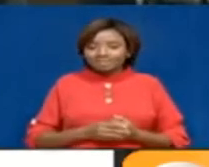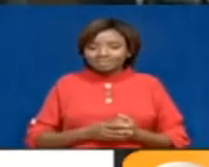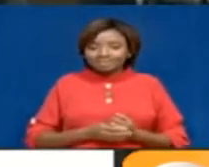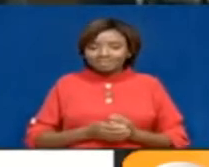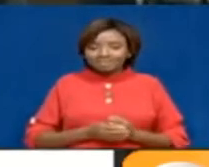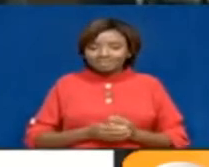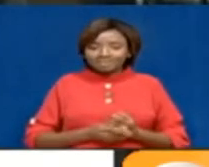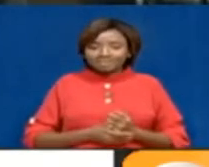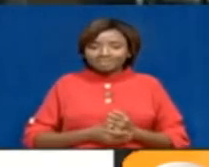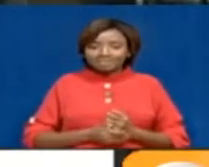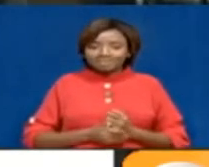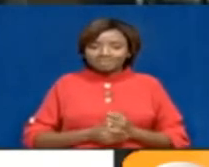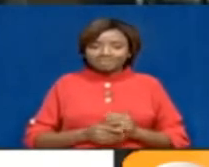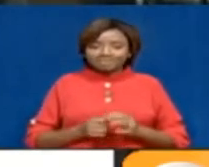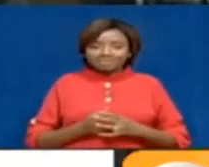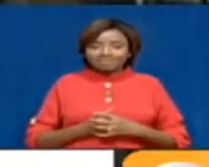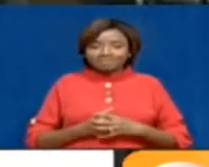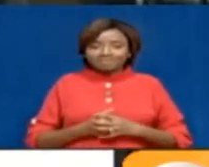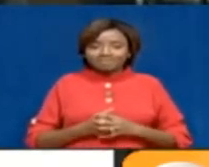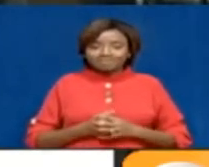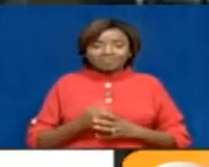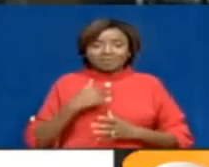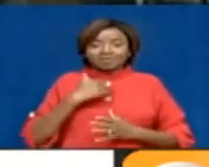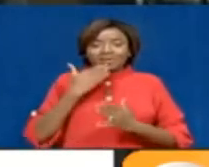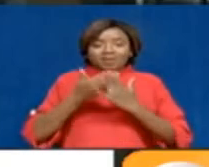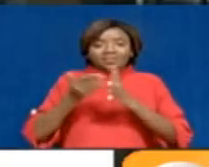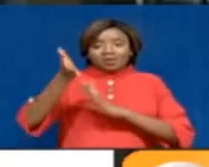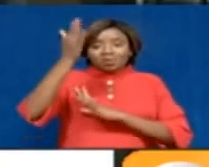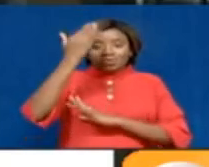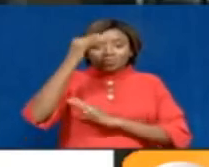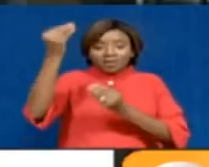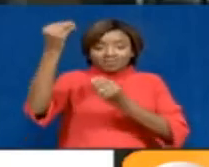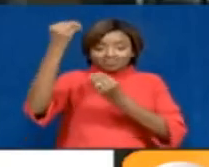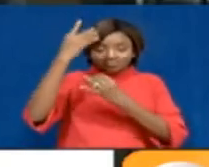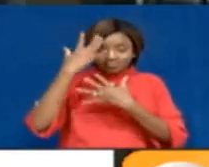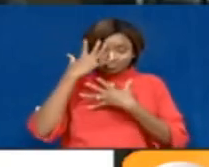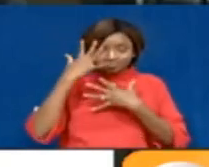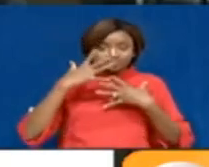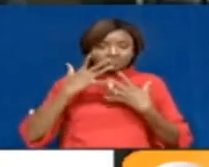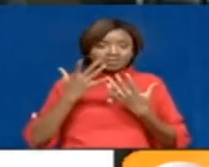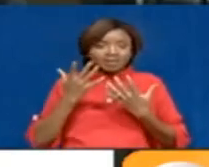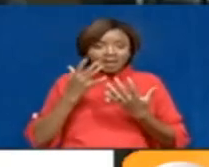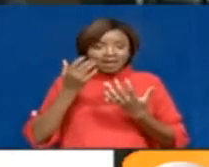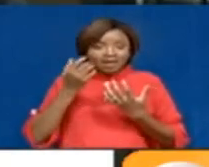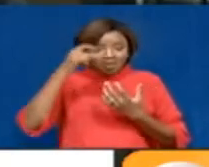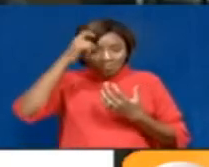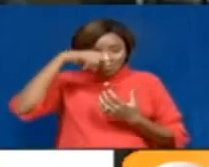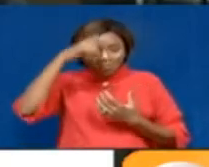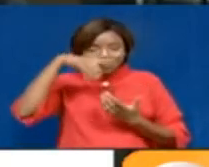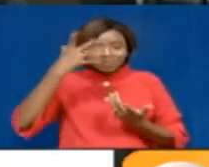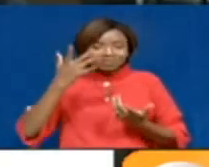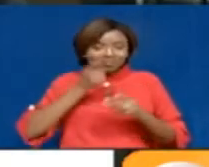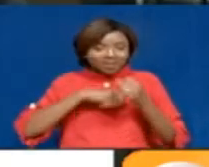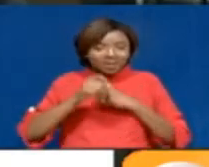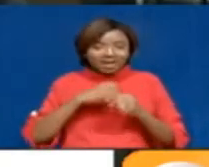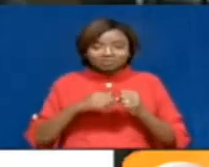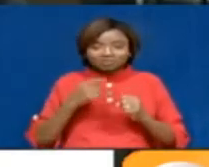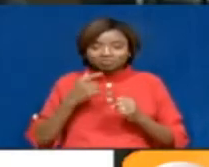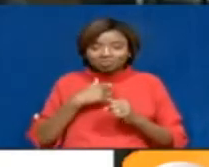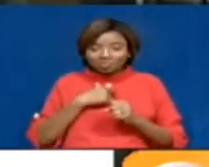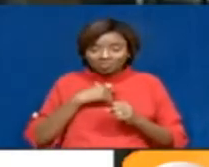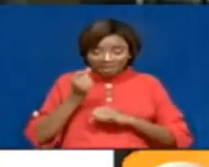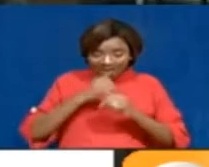One of the things is to say I thank God, because God gives you the grace and inspiration of the moment. I didn't do that because of any